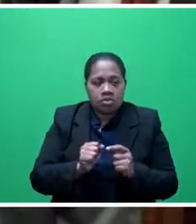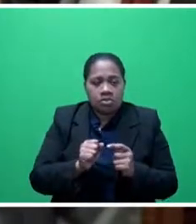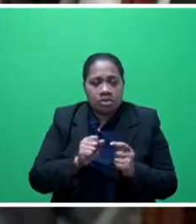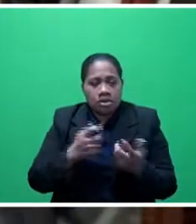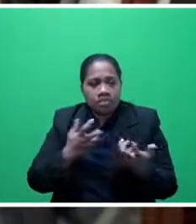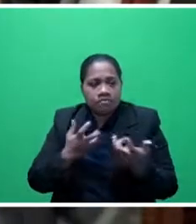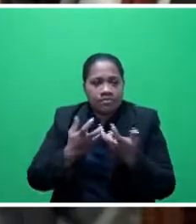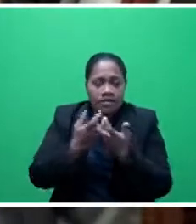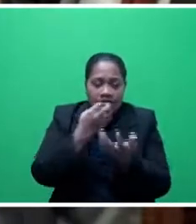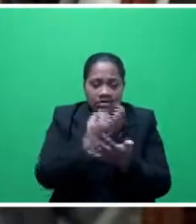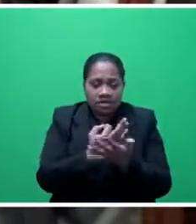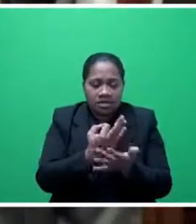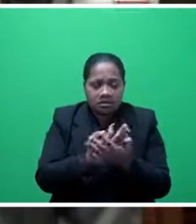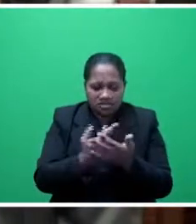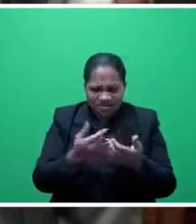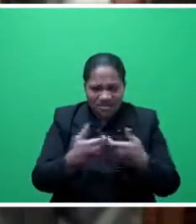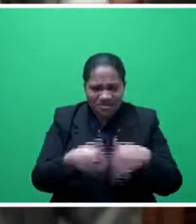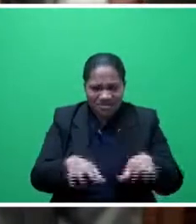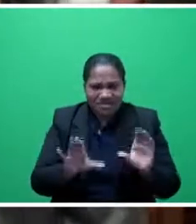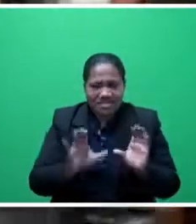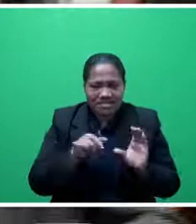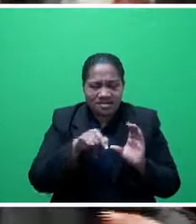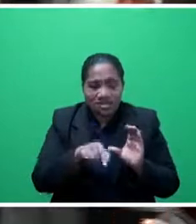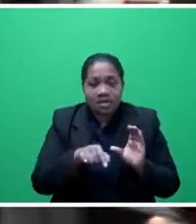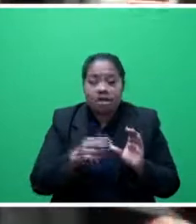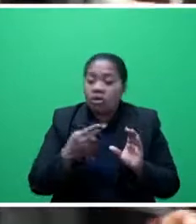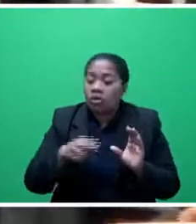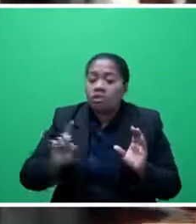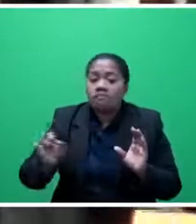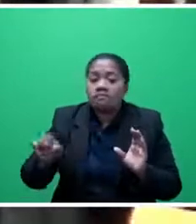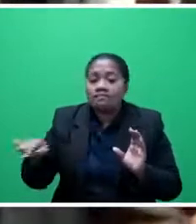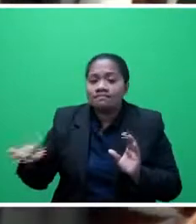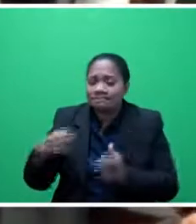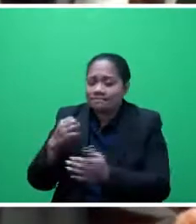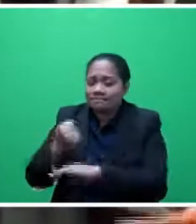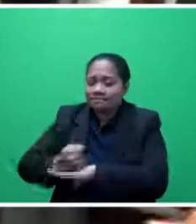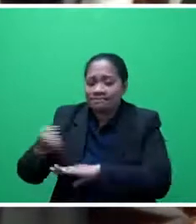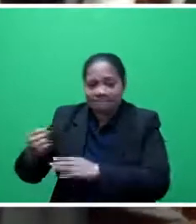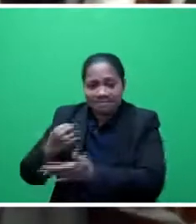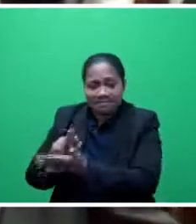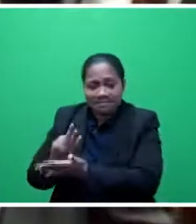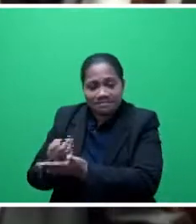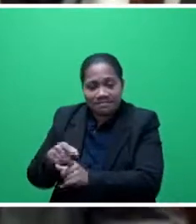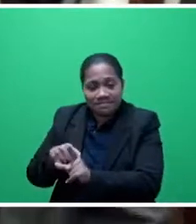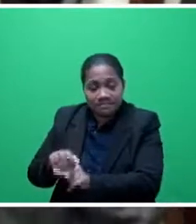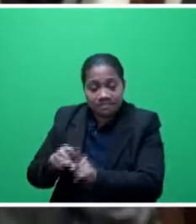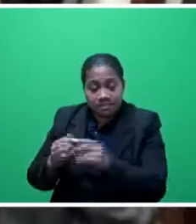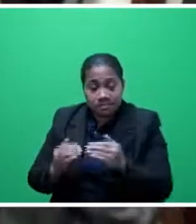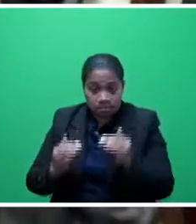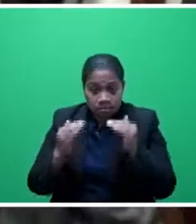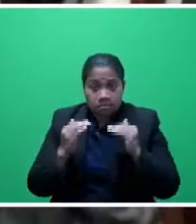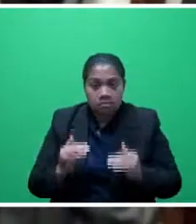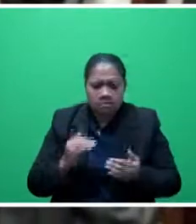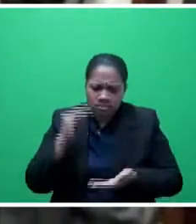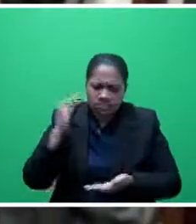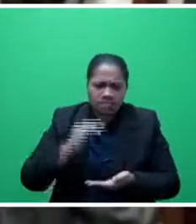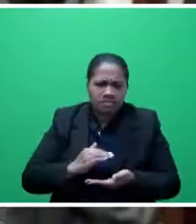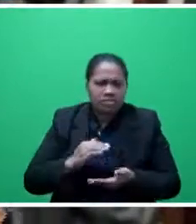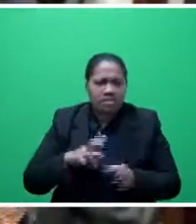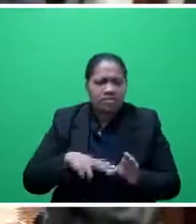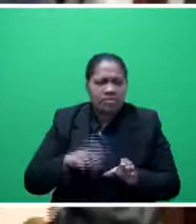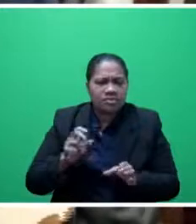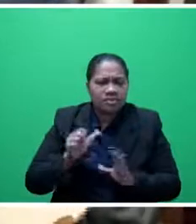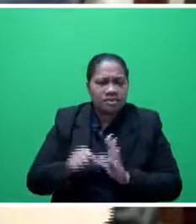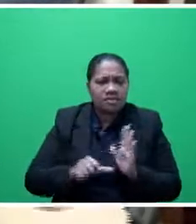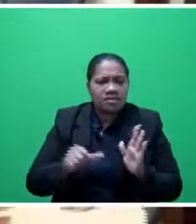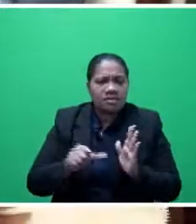councils to this, the government financial year. And secondly, Mr. Speaker, sir, is reducing the retirement age of officers appointed